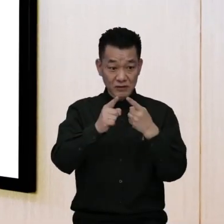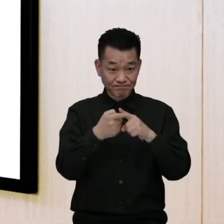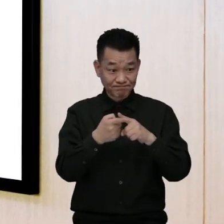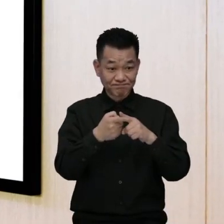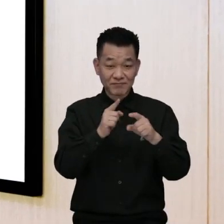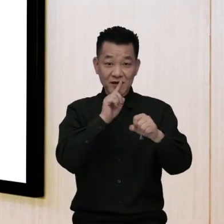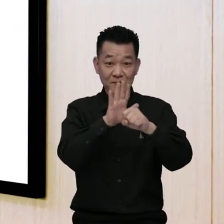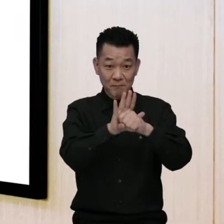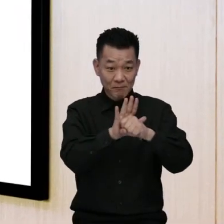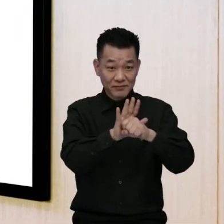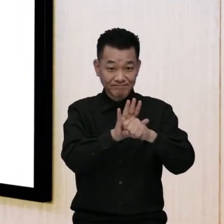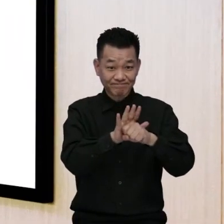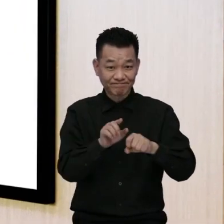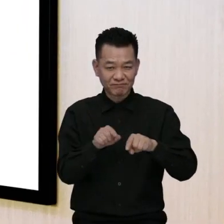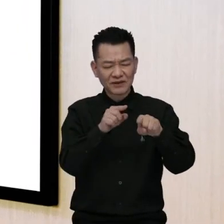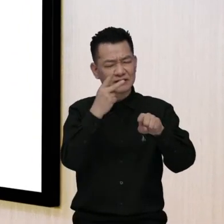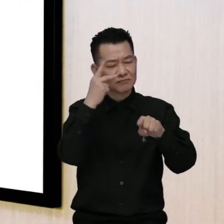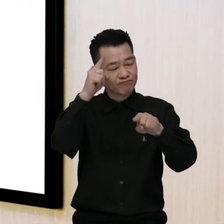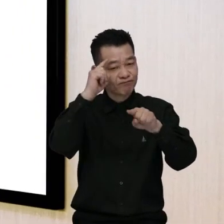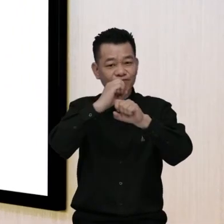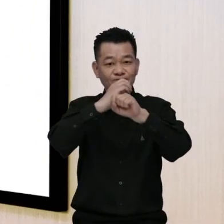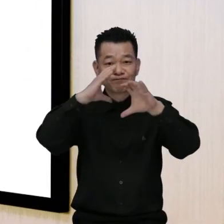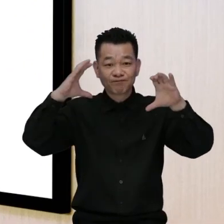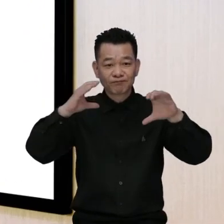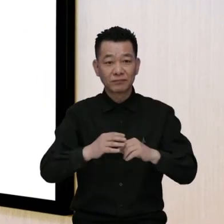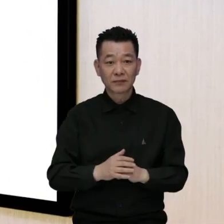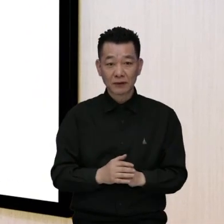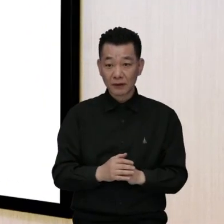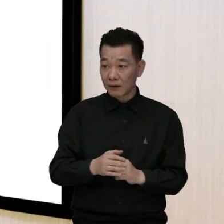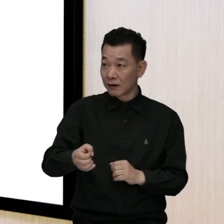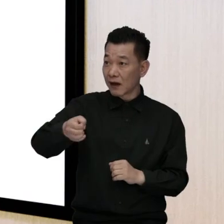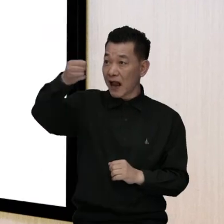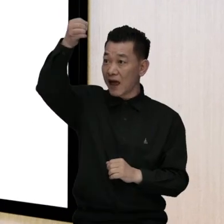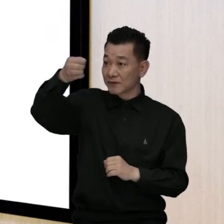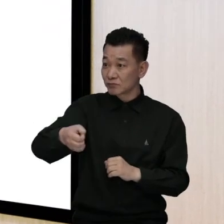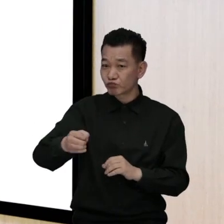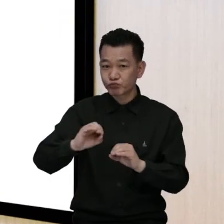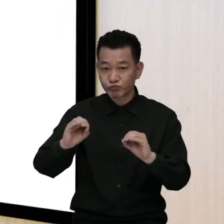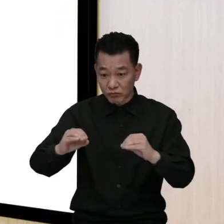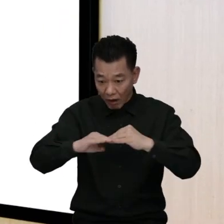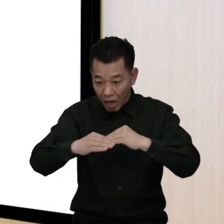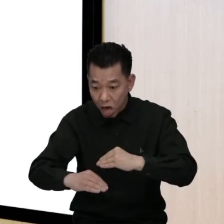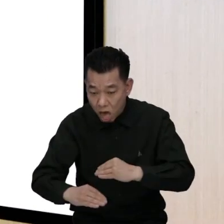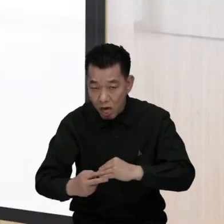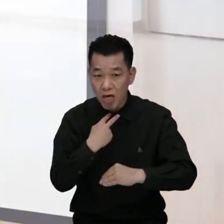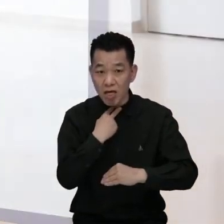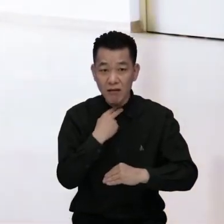Imagine a situation where you meet your friend in a basement floor that has no elevator,